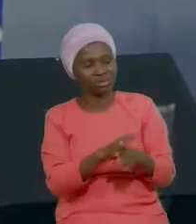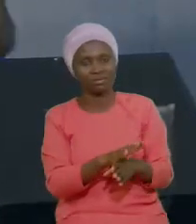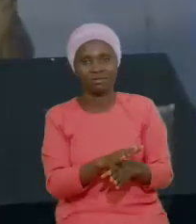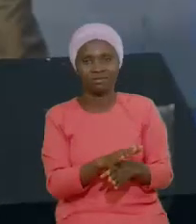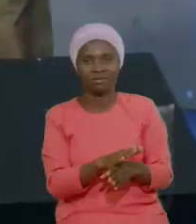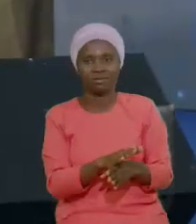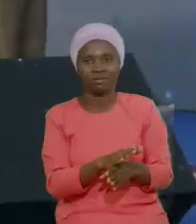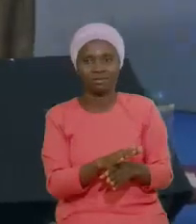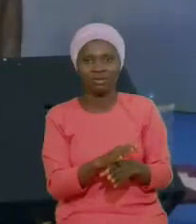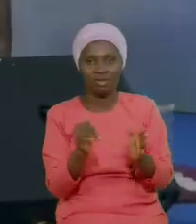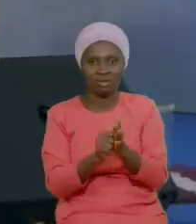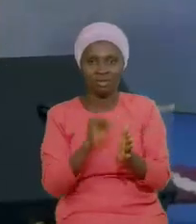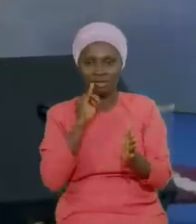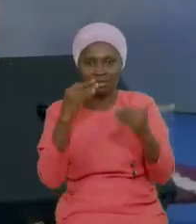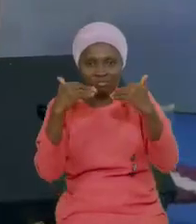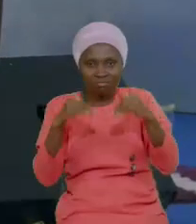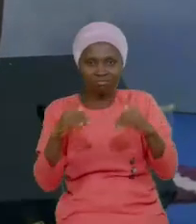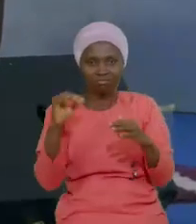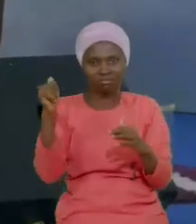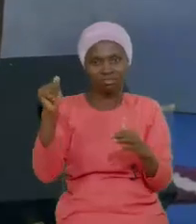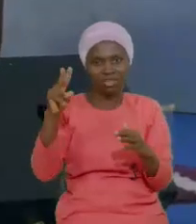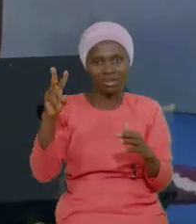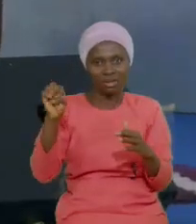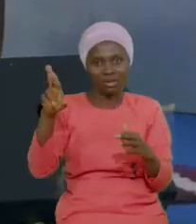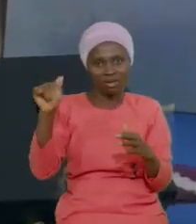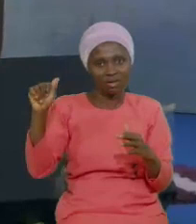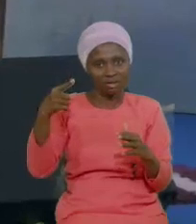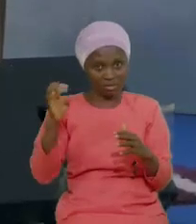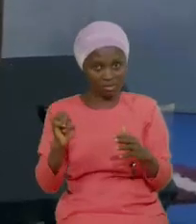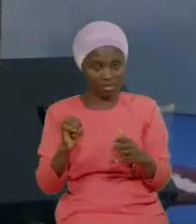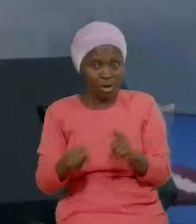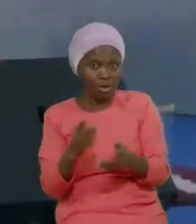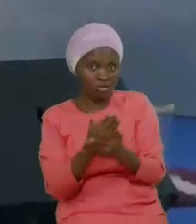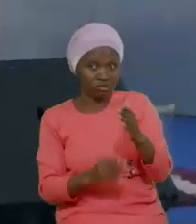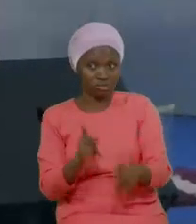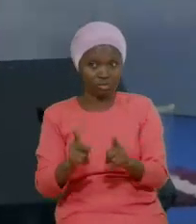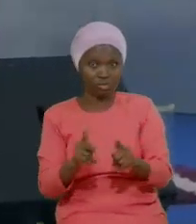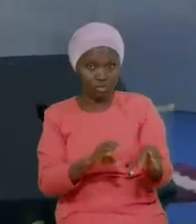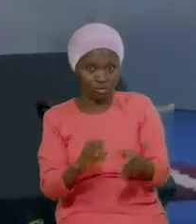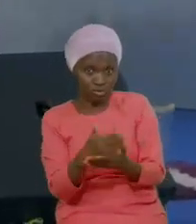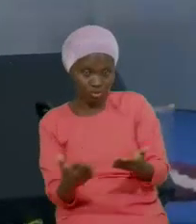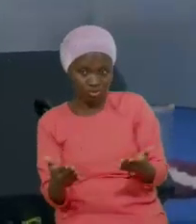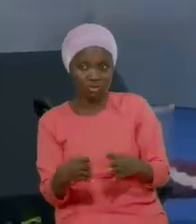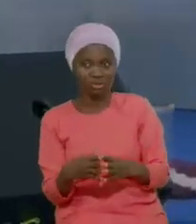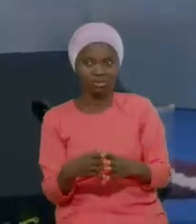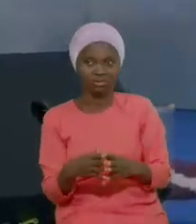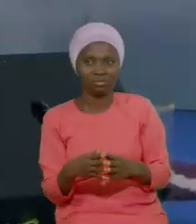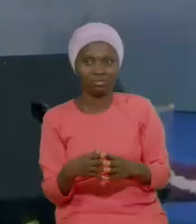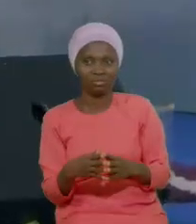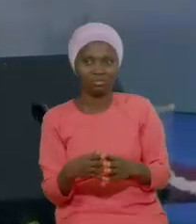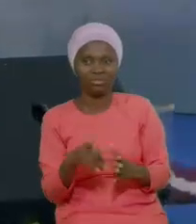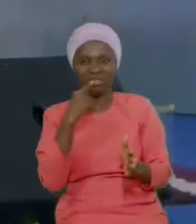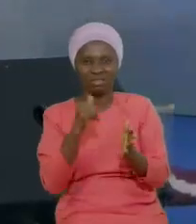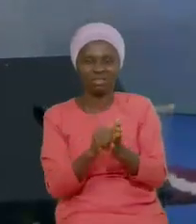enough. Average. There are some people, they think something, they say, that's